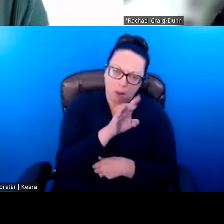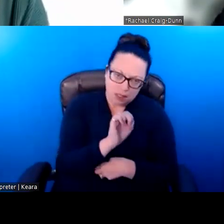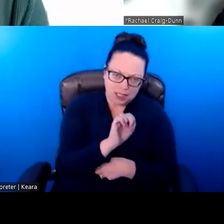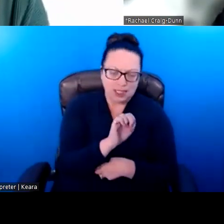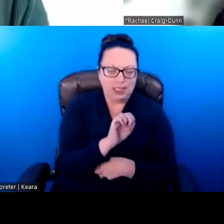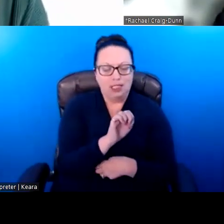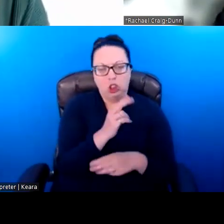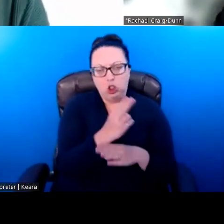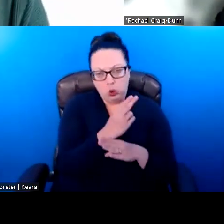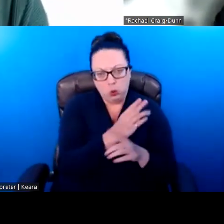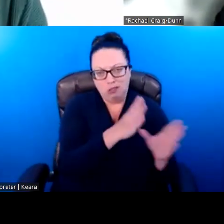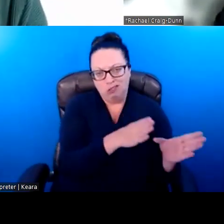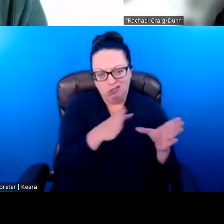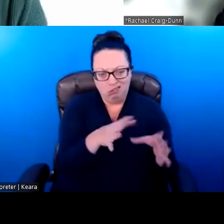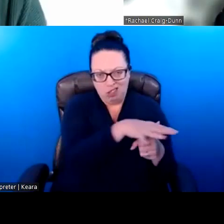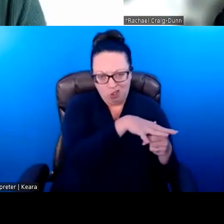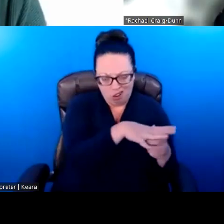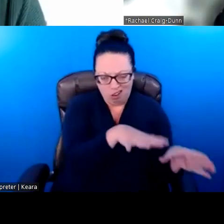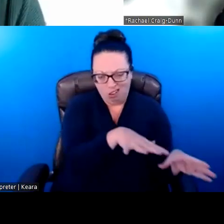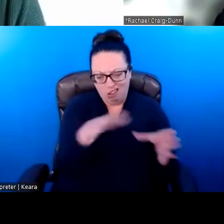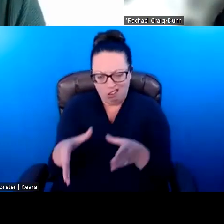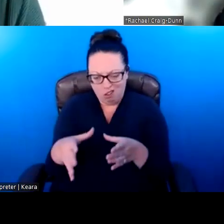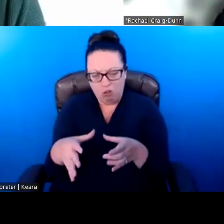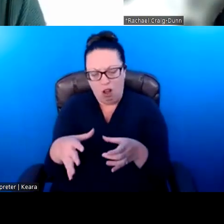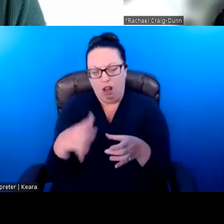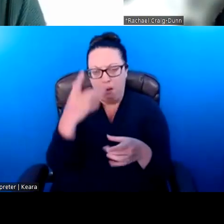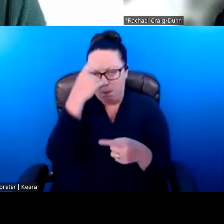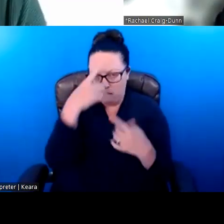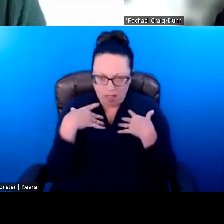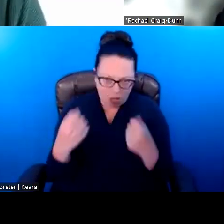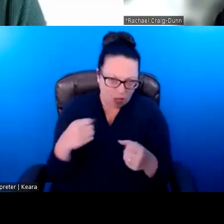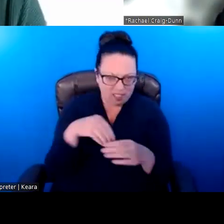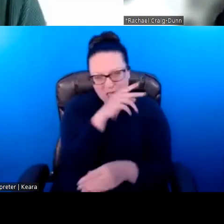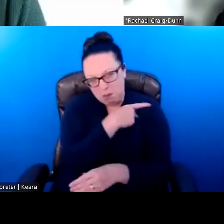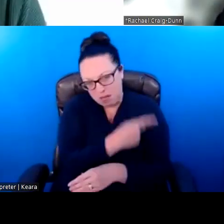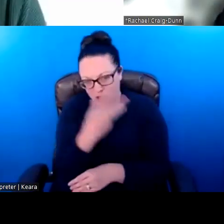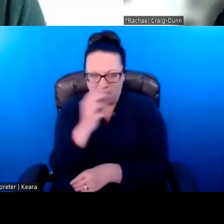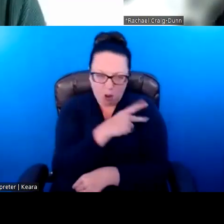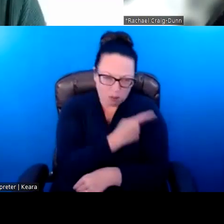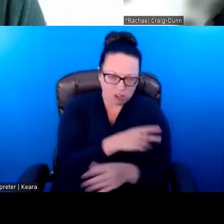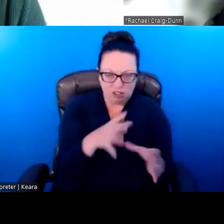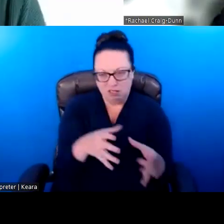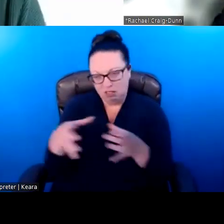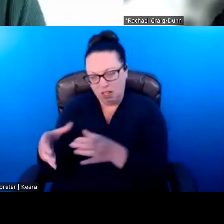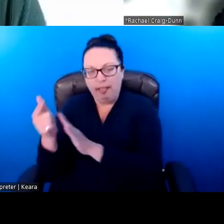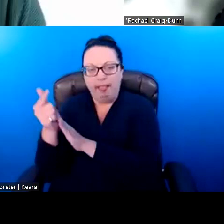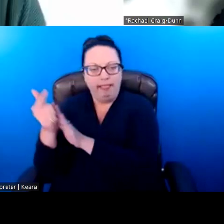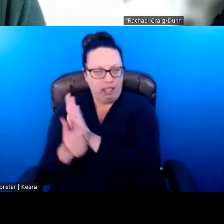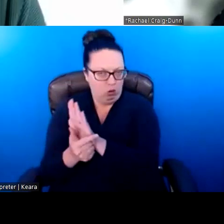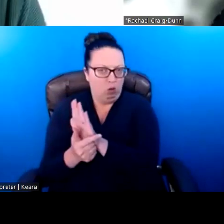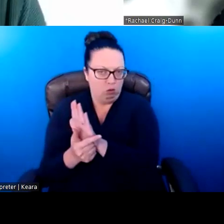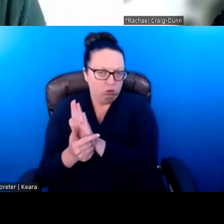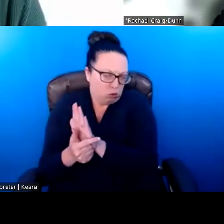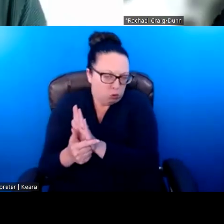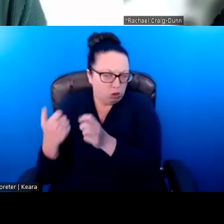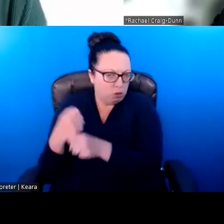got mental health, you know, inpatient, outpatient silo, you know, there's so many, the medical co-occur, legal. I would make sure that that's